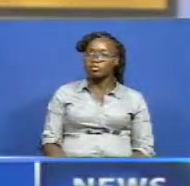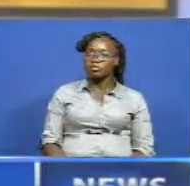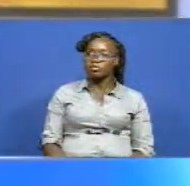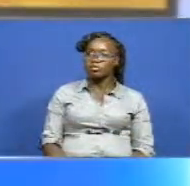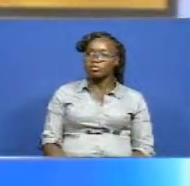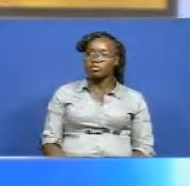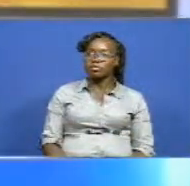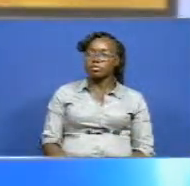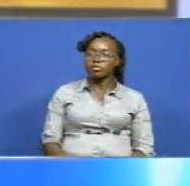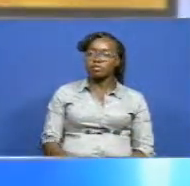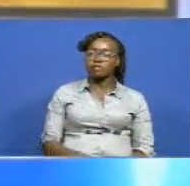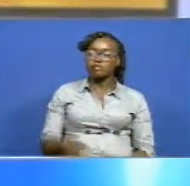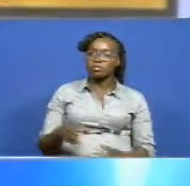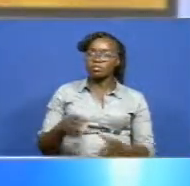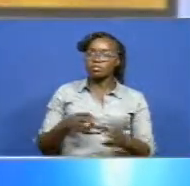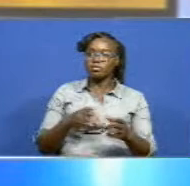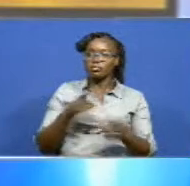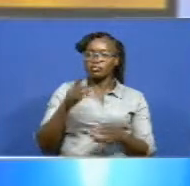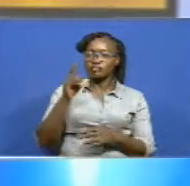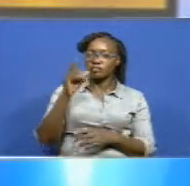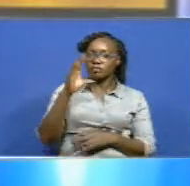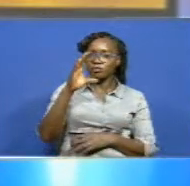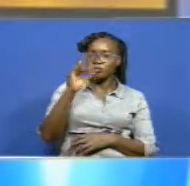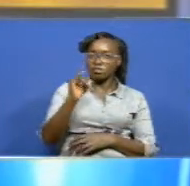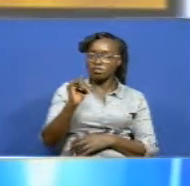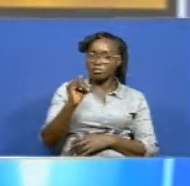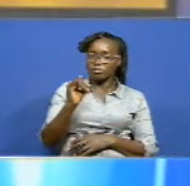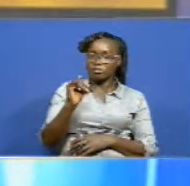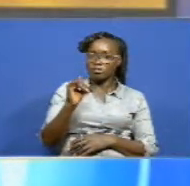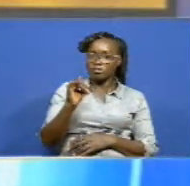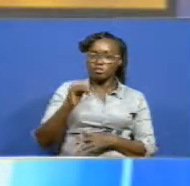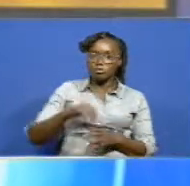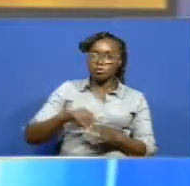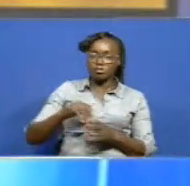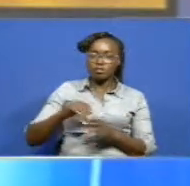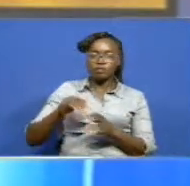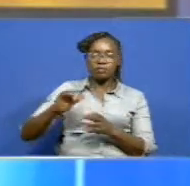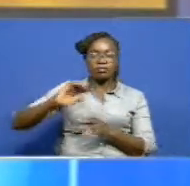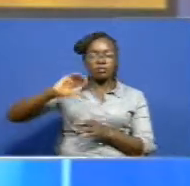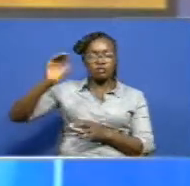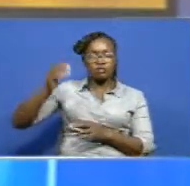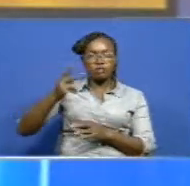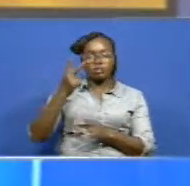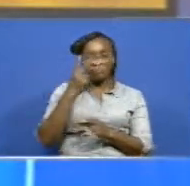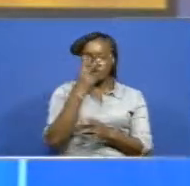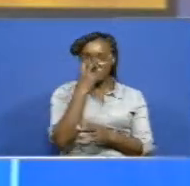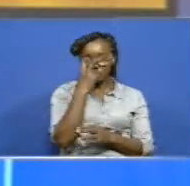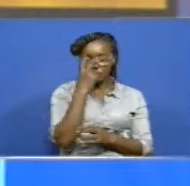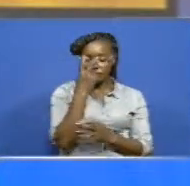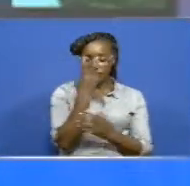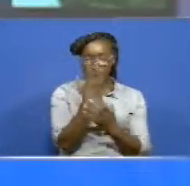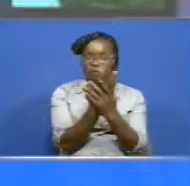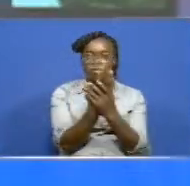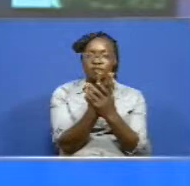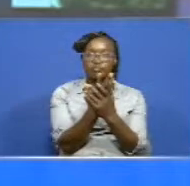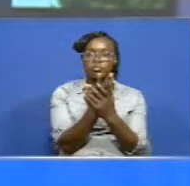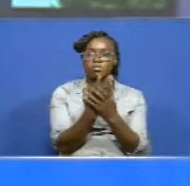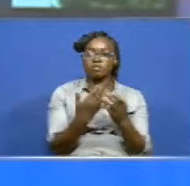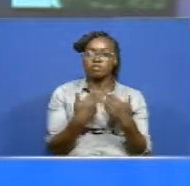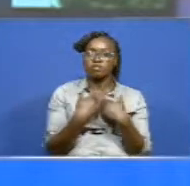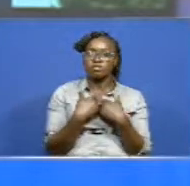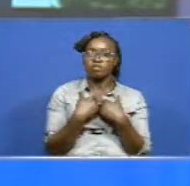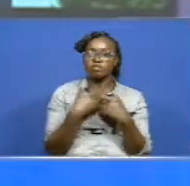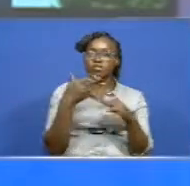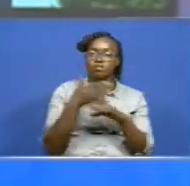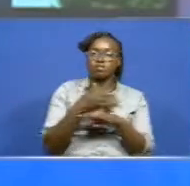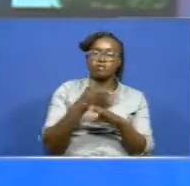Detectives based at the Directorate of Criminal Investigations in Kilimani have arrested 2 suspects found in possession of